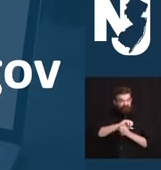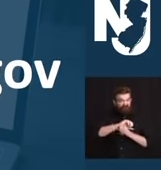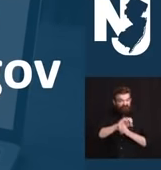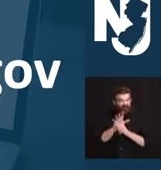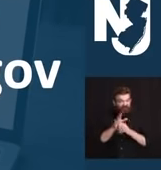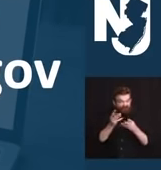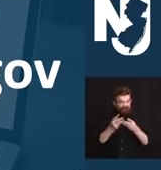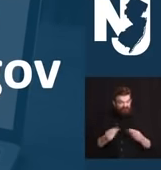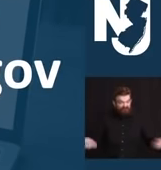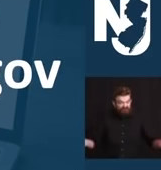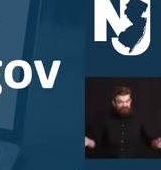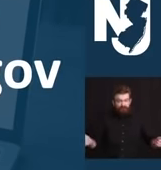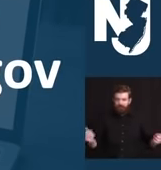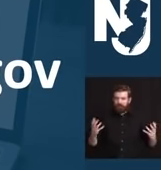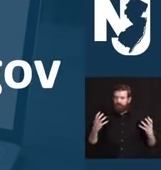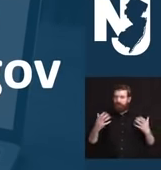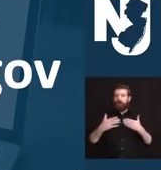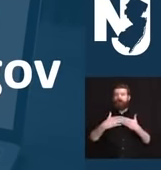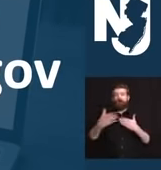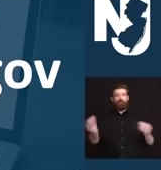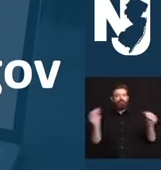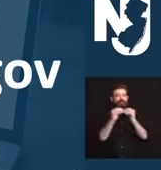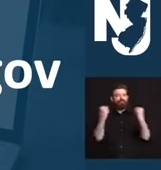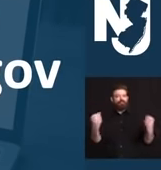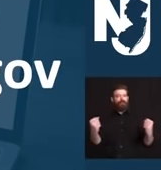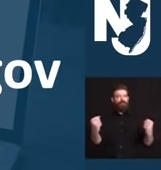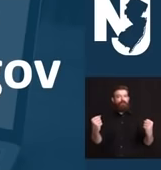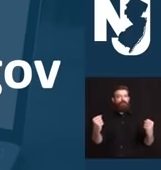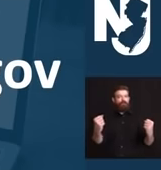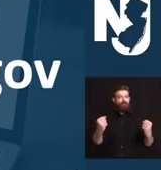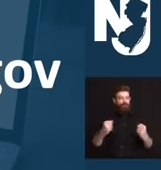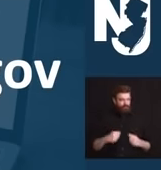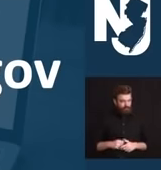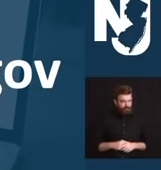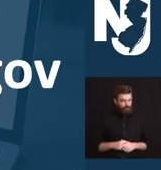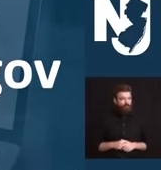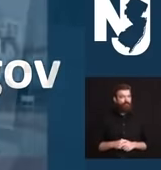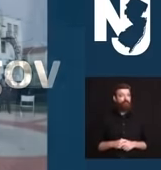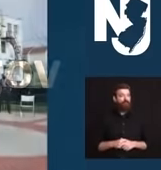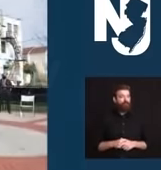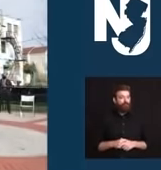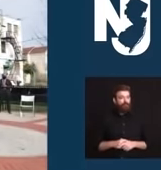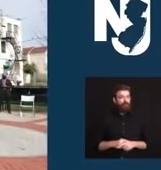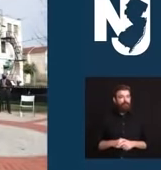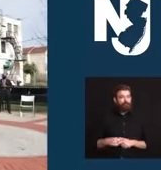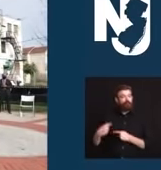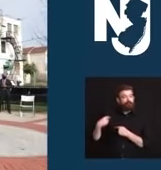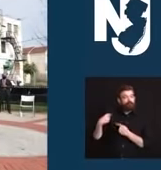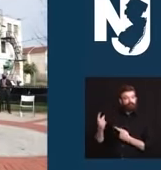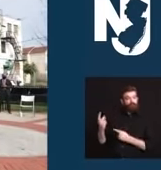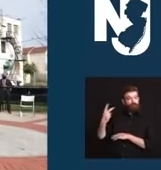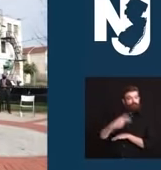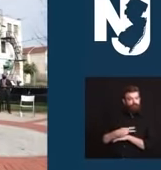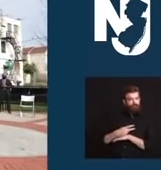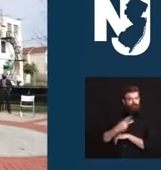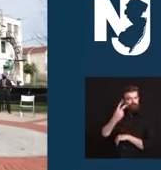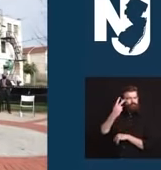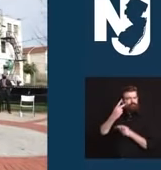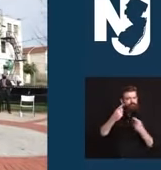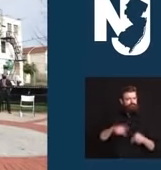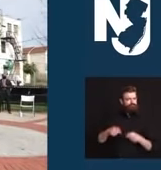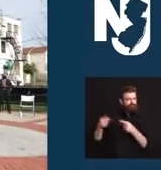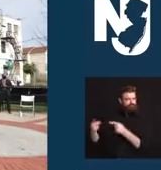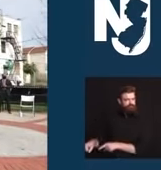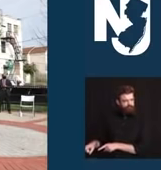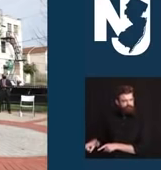important steps to achieving that aim. Earlier today, I was in Newark to sign into law the strongest